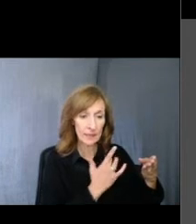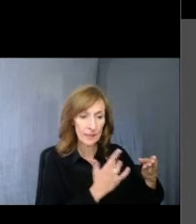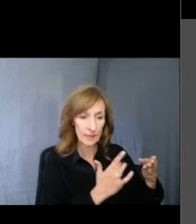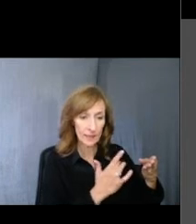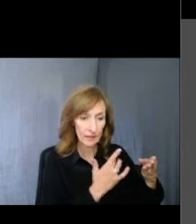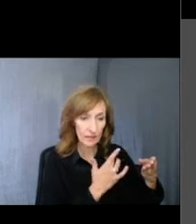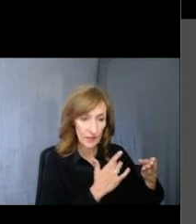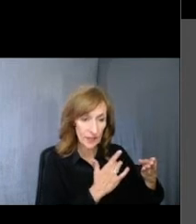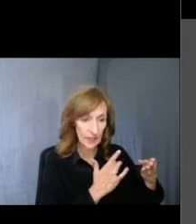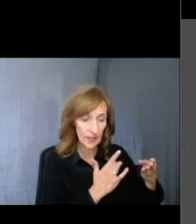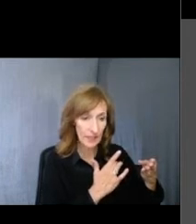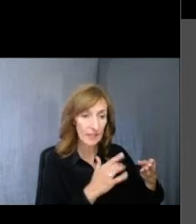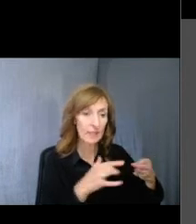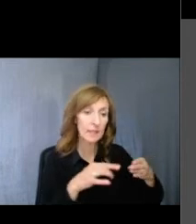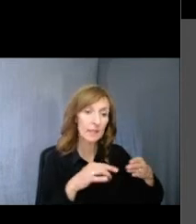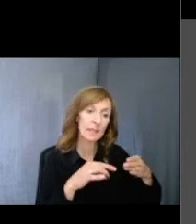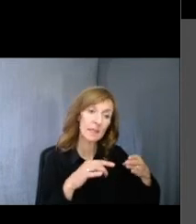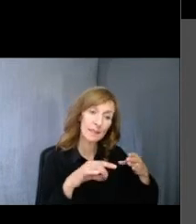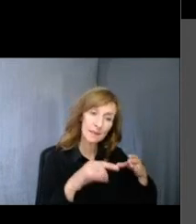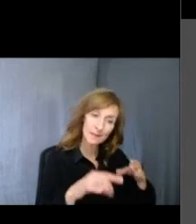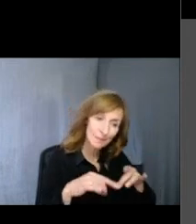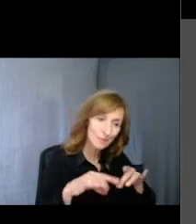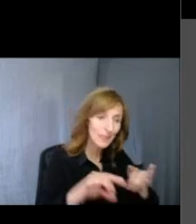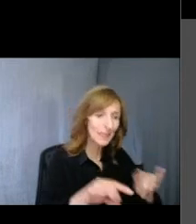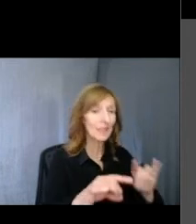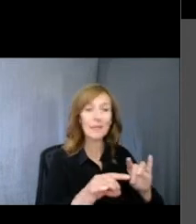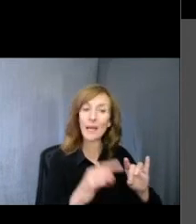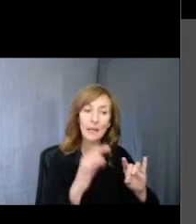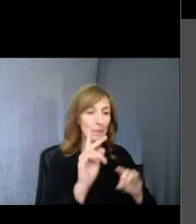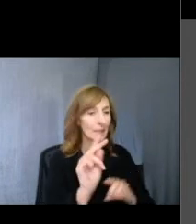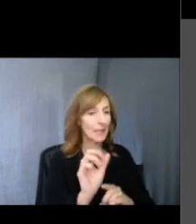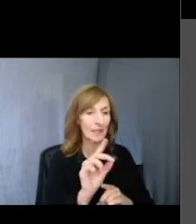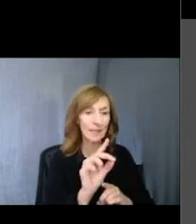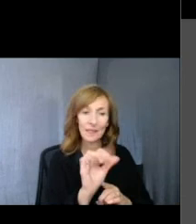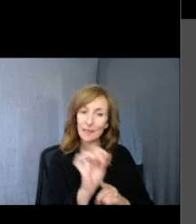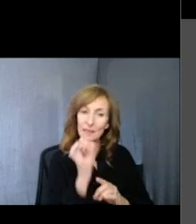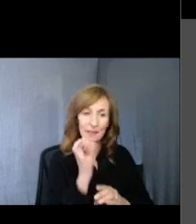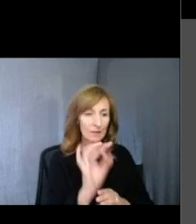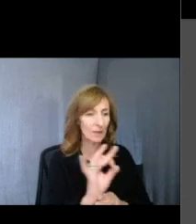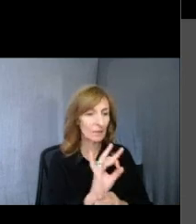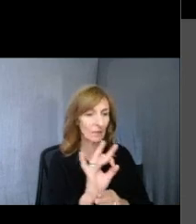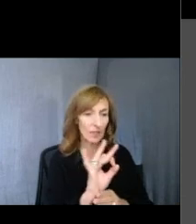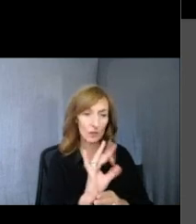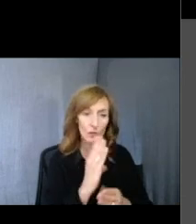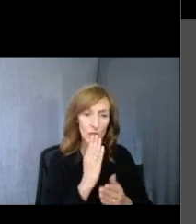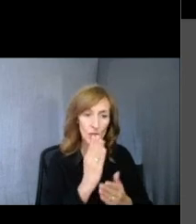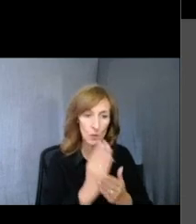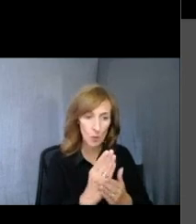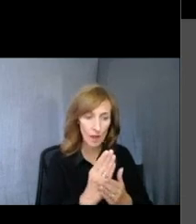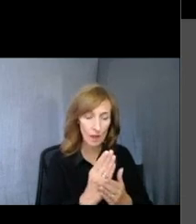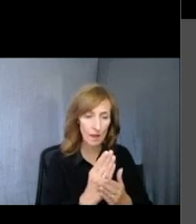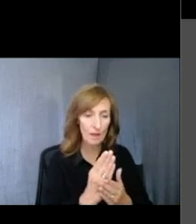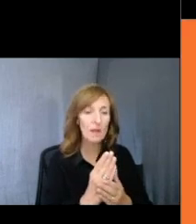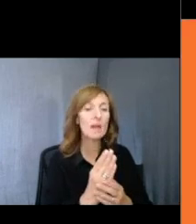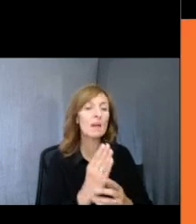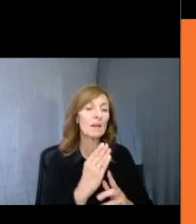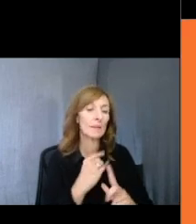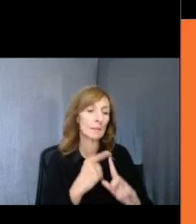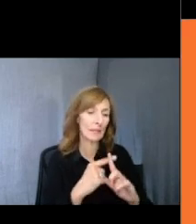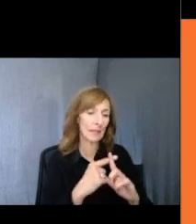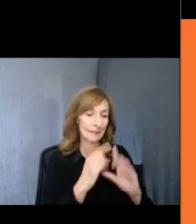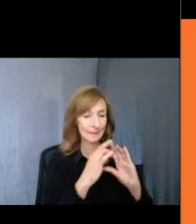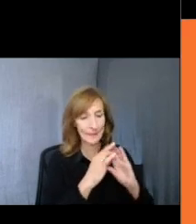that the kidneys are not functioning well. And they also tie into long-term prognosis.